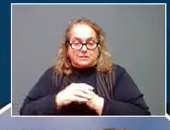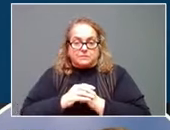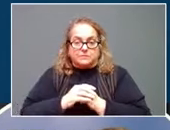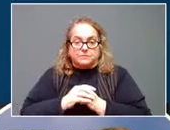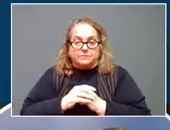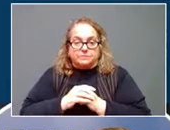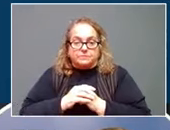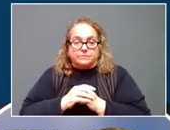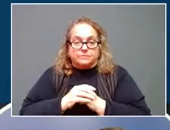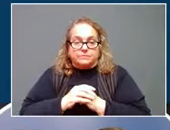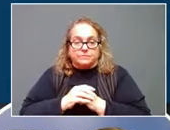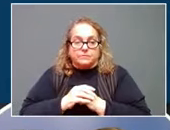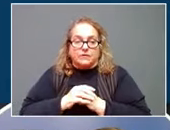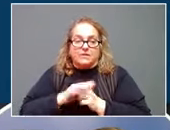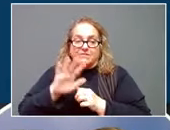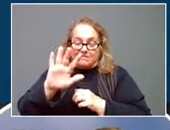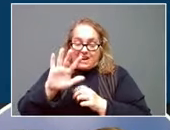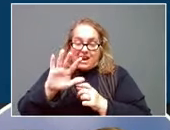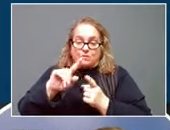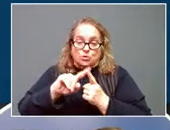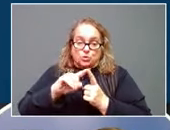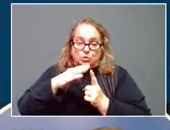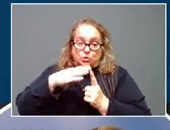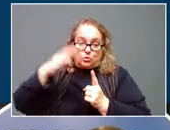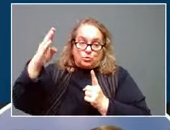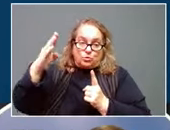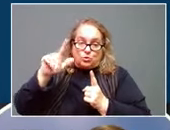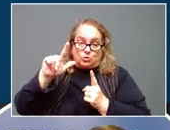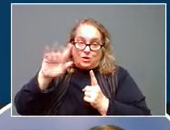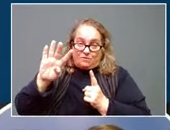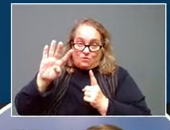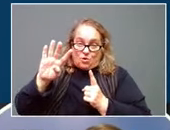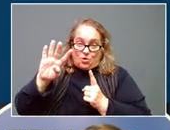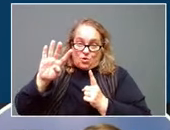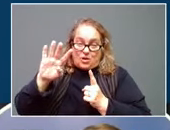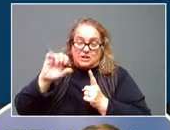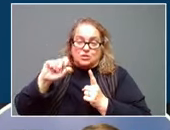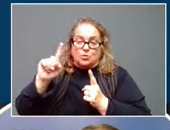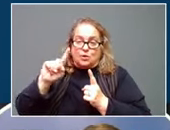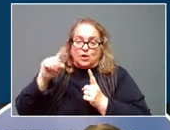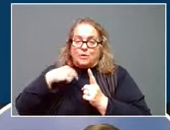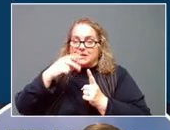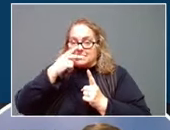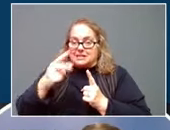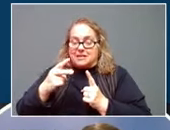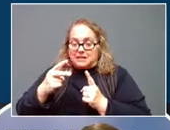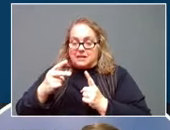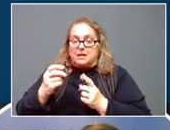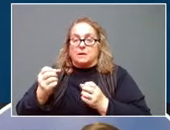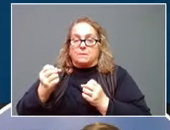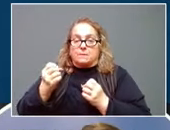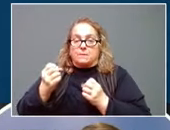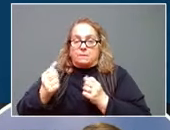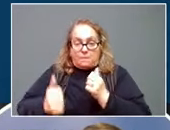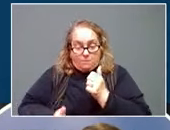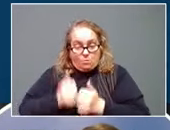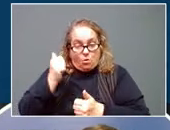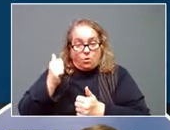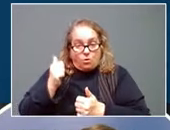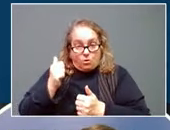the 5 to 24 is where we see the vast majority, or the majority, not the vast majority